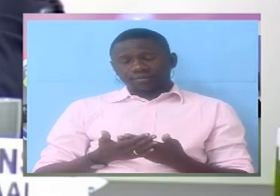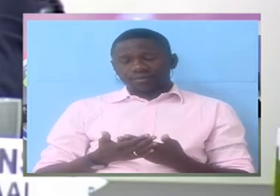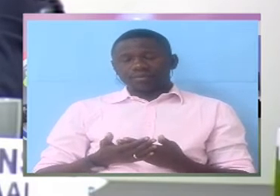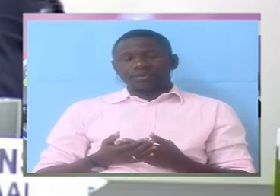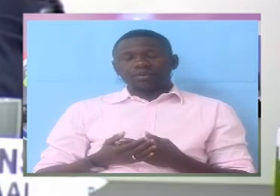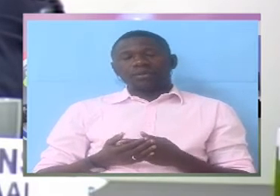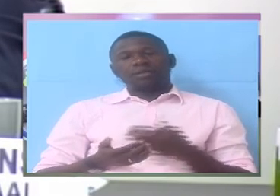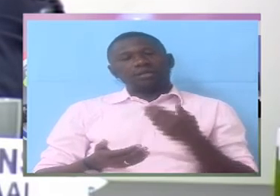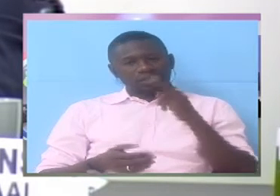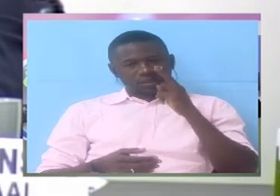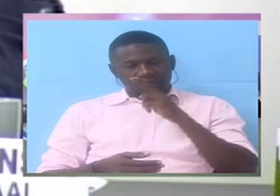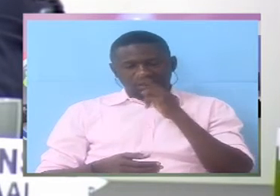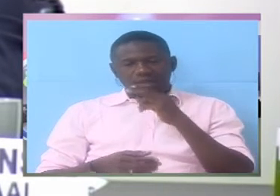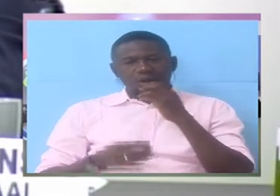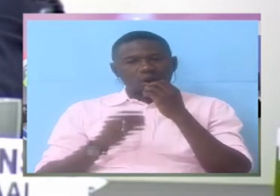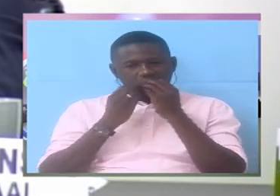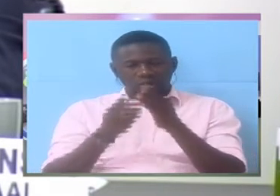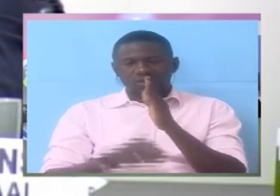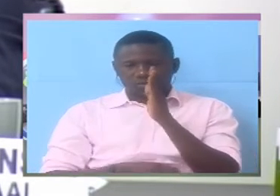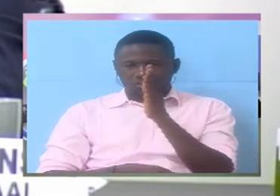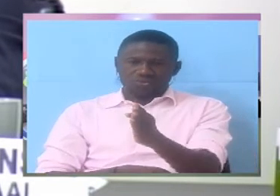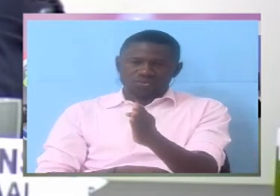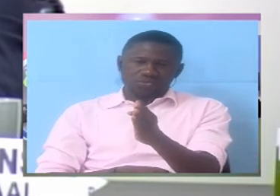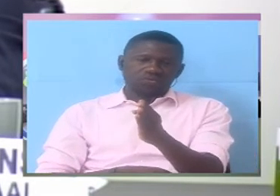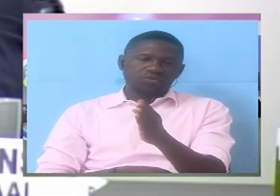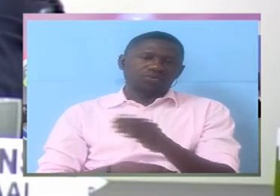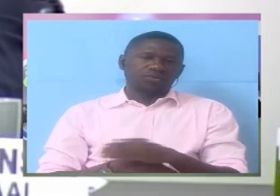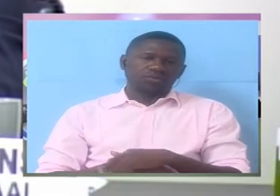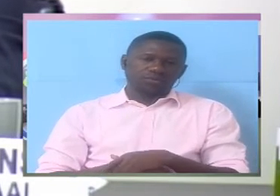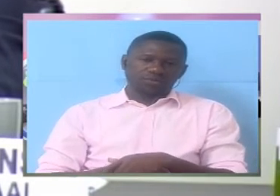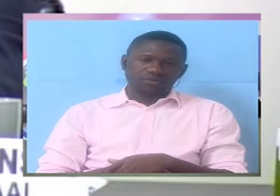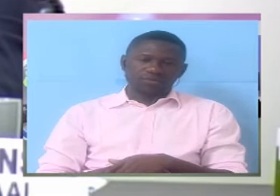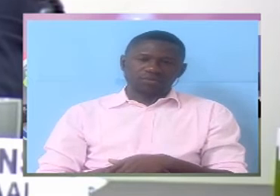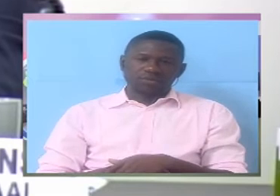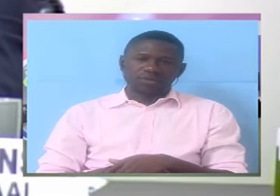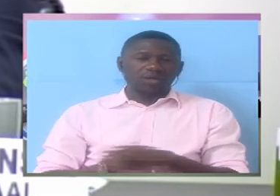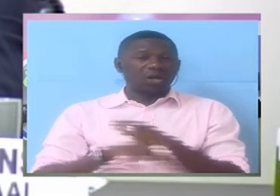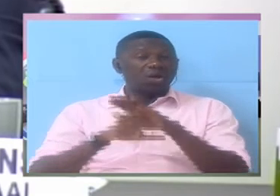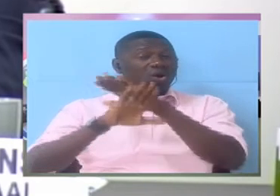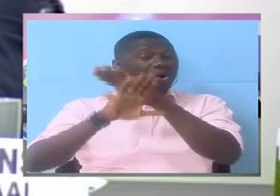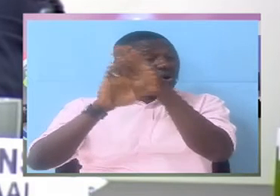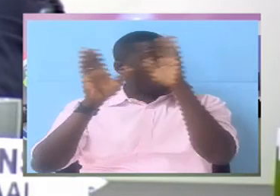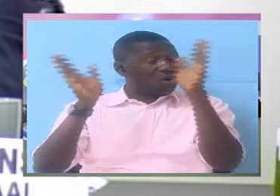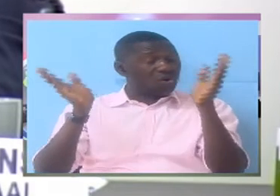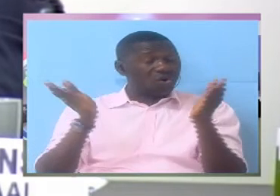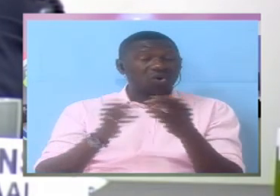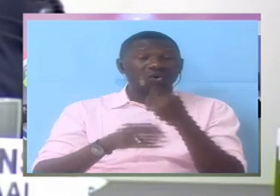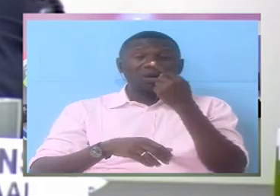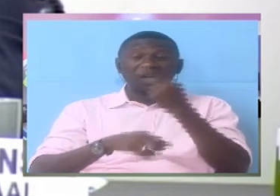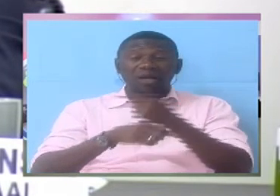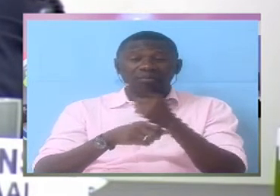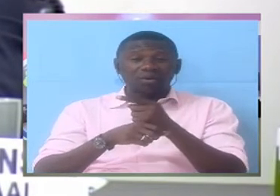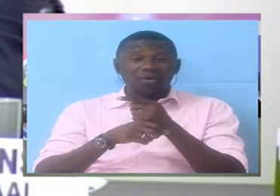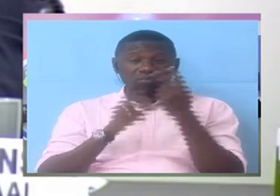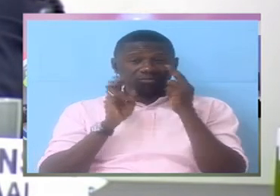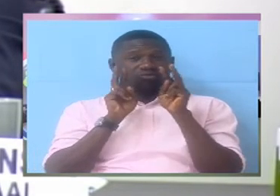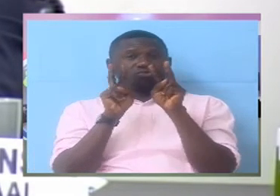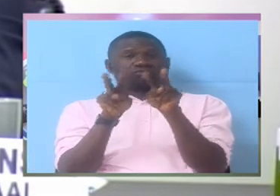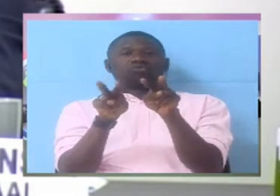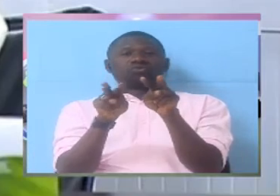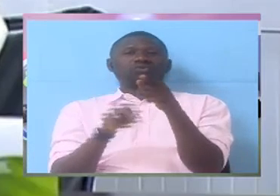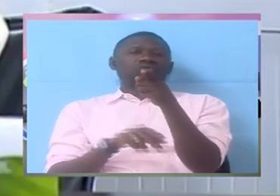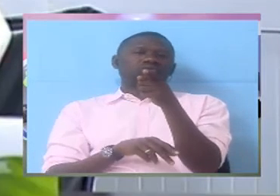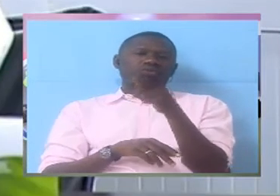speak the truth. The whole nation is looking at you. The whole